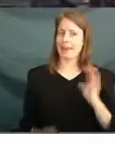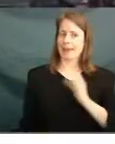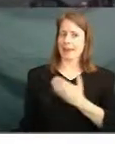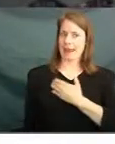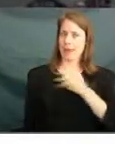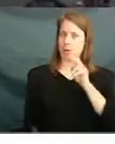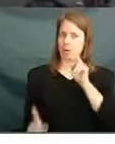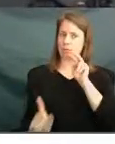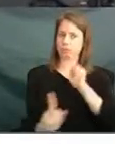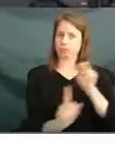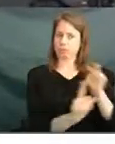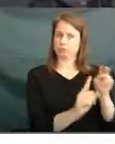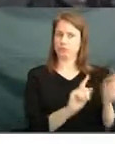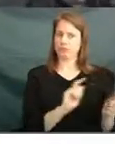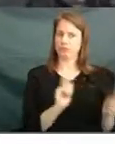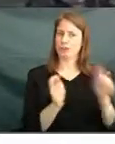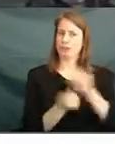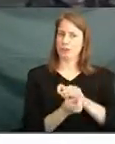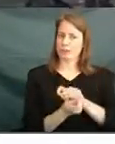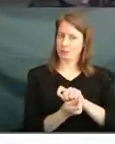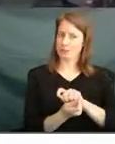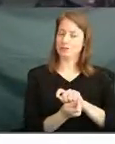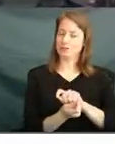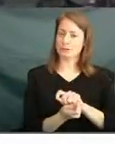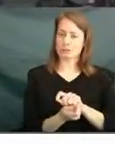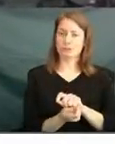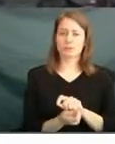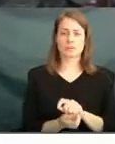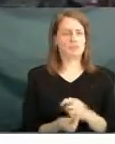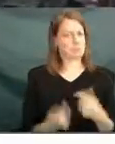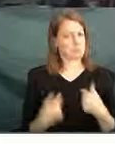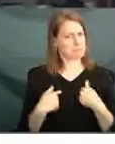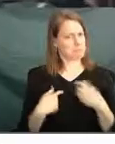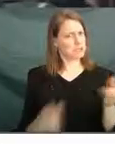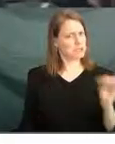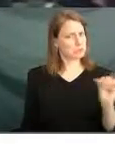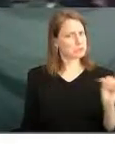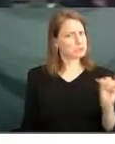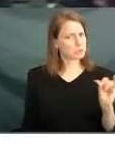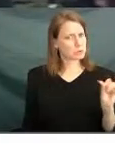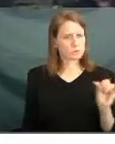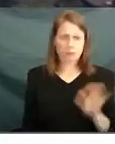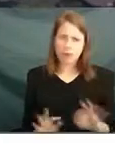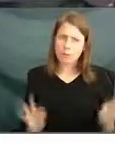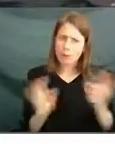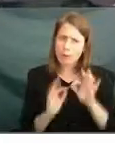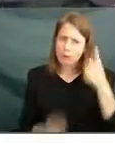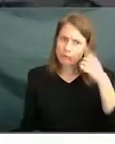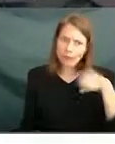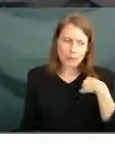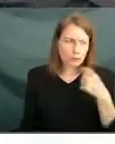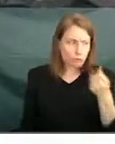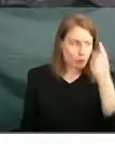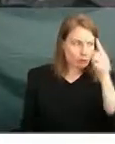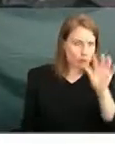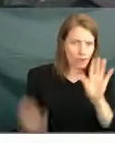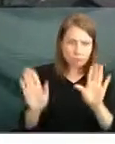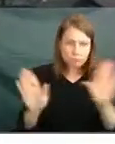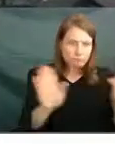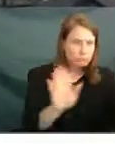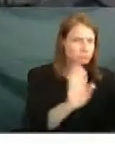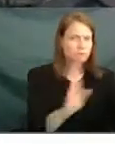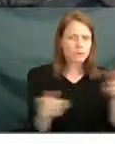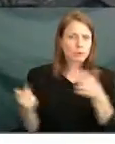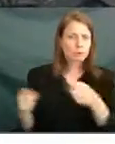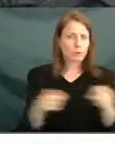also, I involve more. It's important for me to know how they are, and it's important for the others because